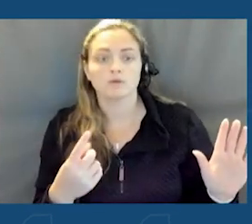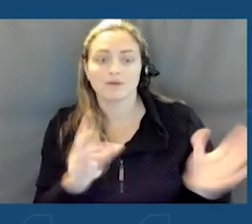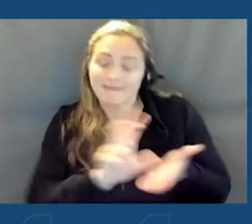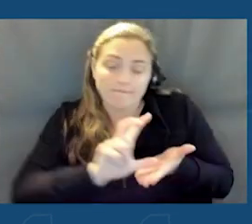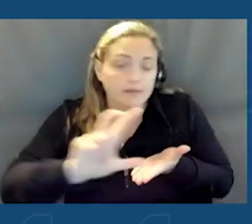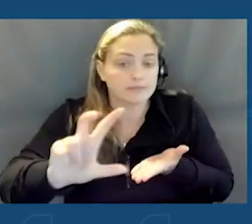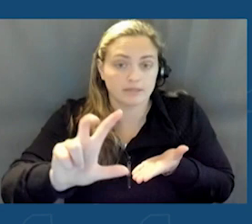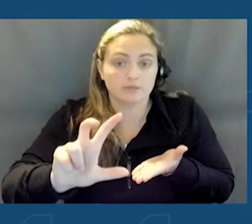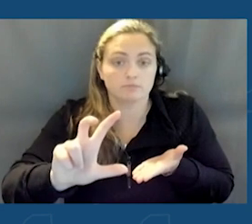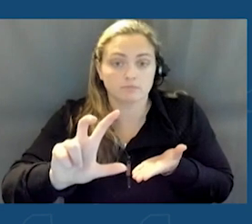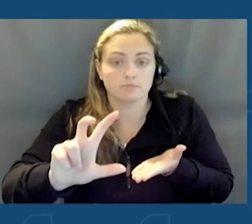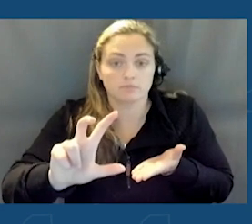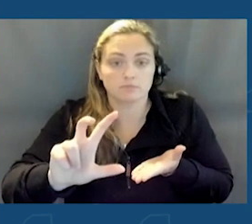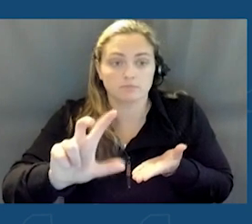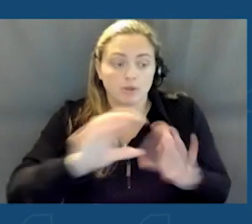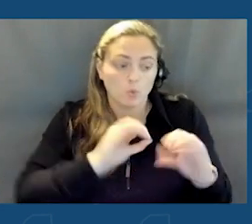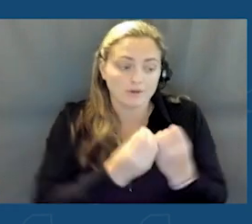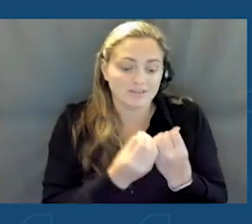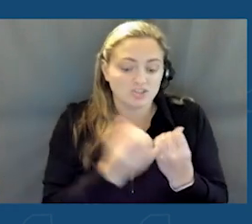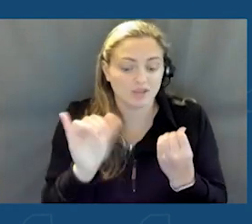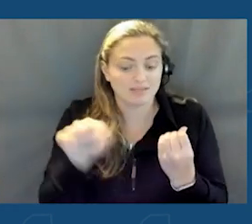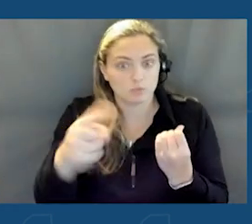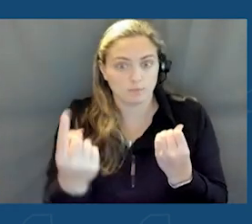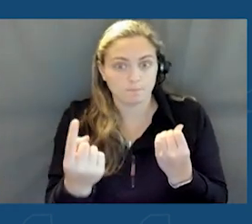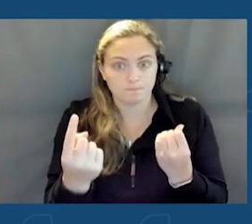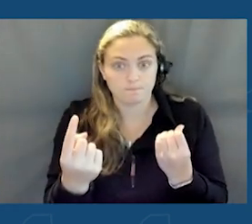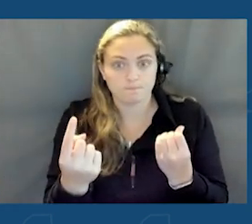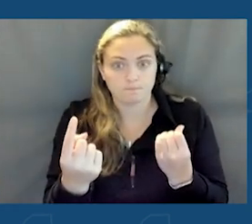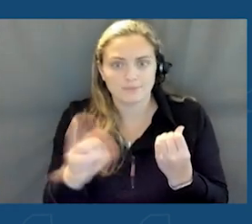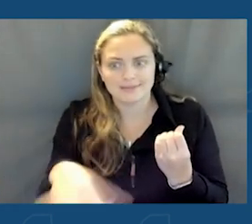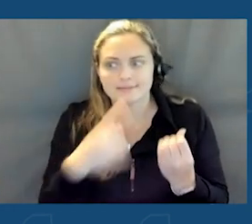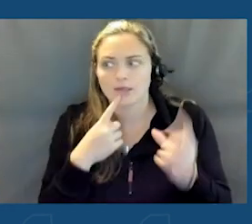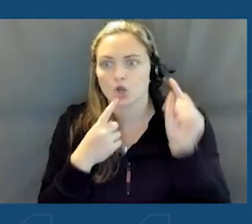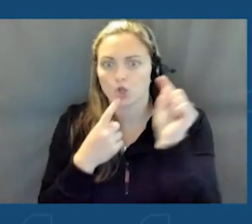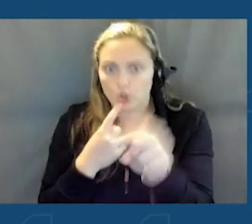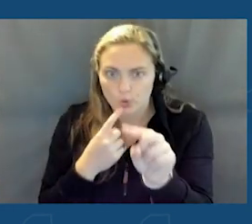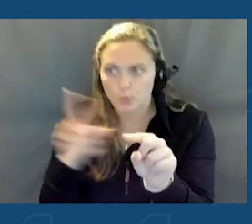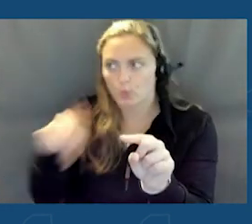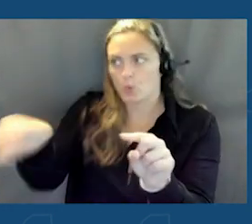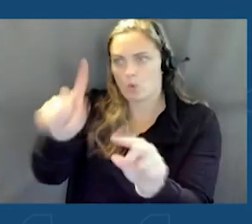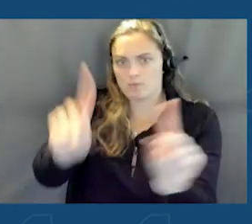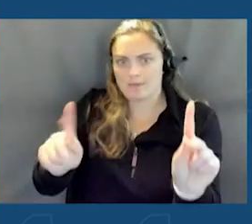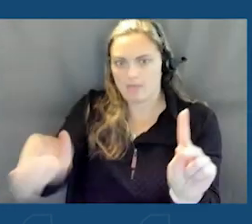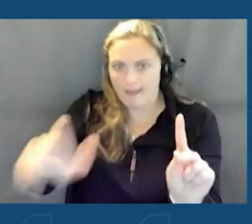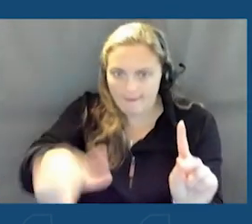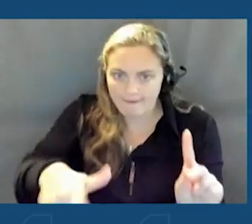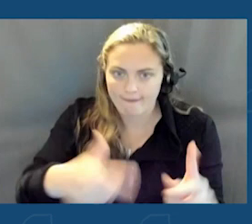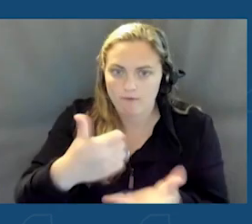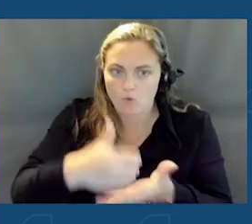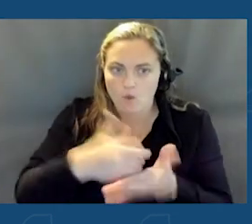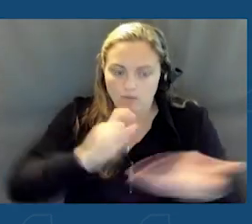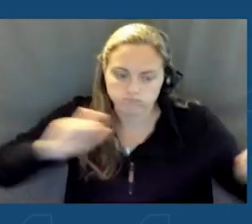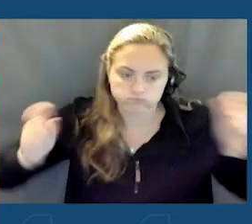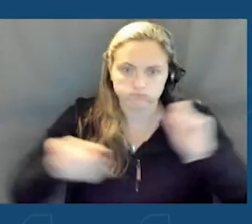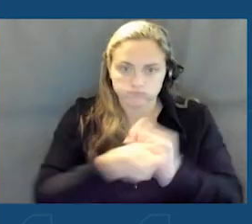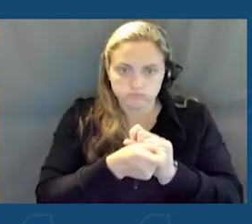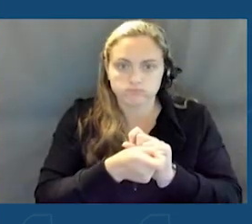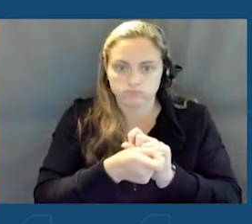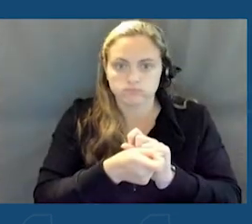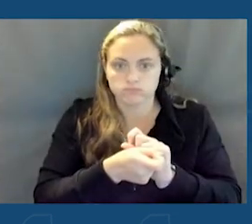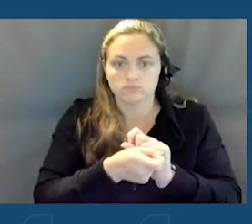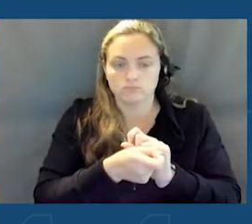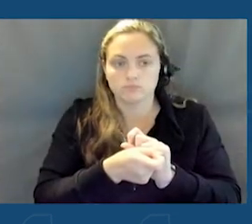in organizations like this and saying, you are the people I need to help turn this around and bring